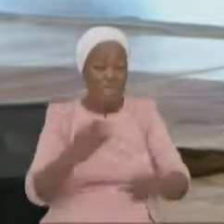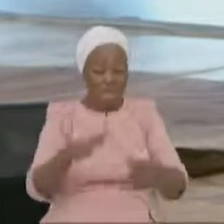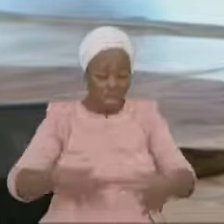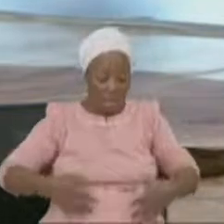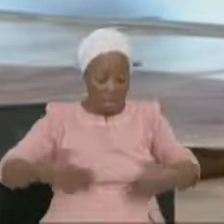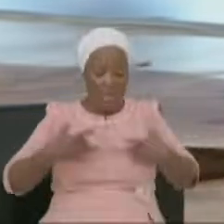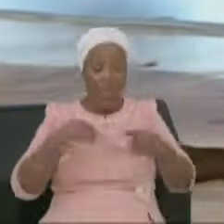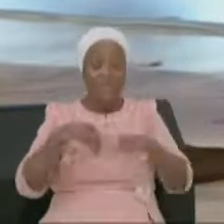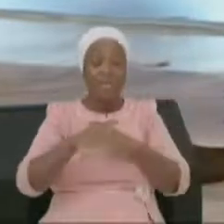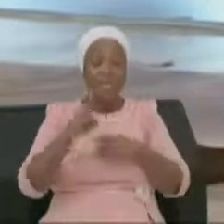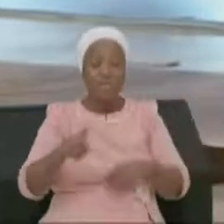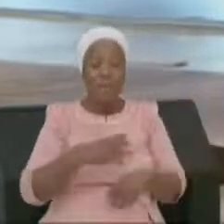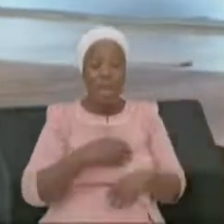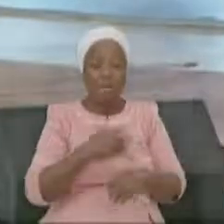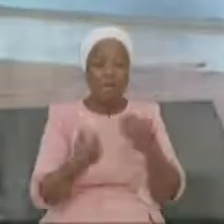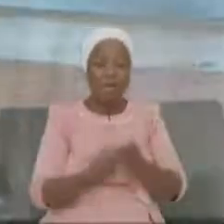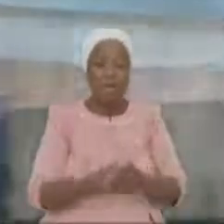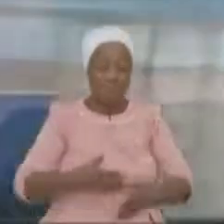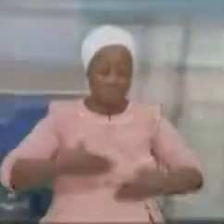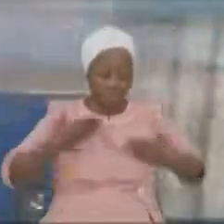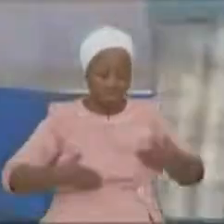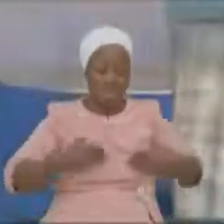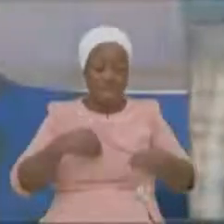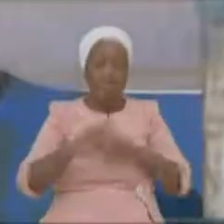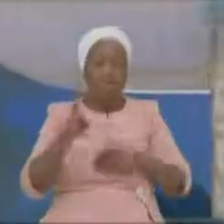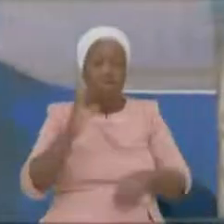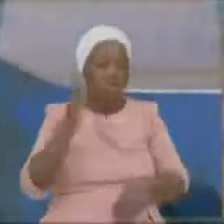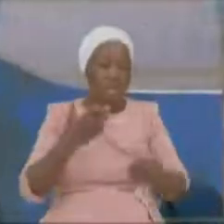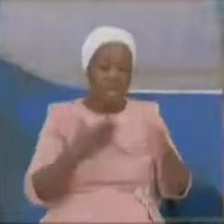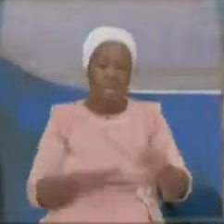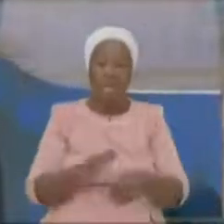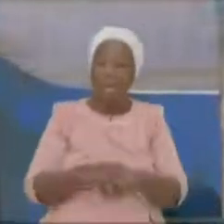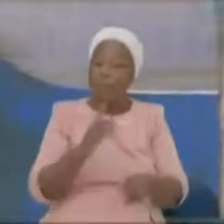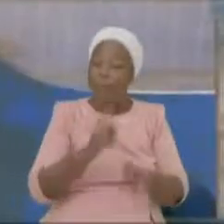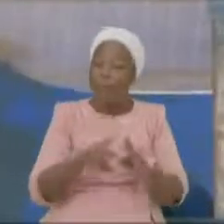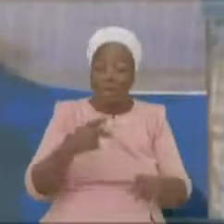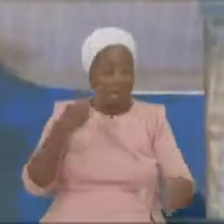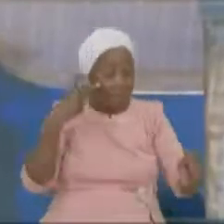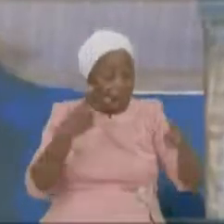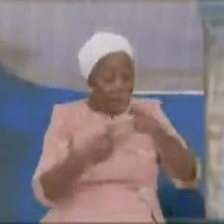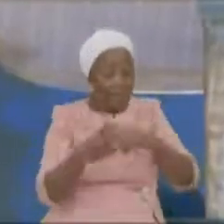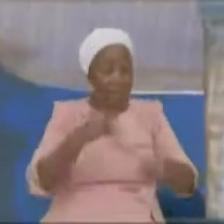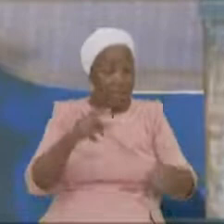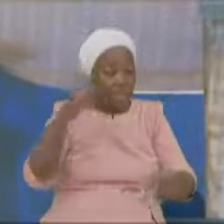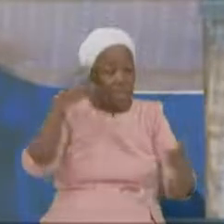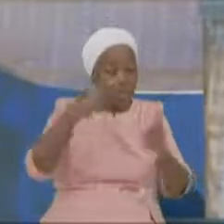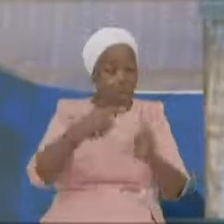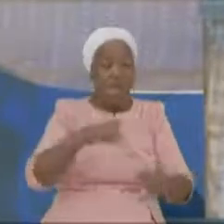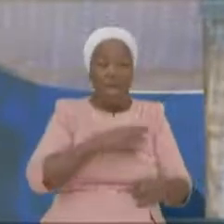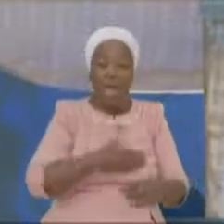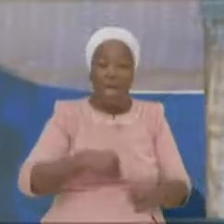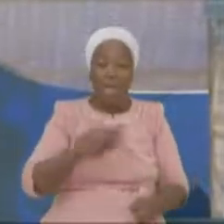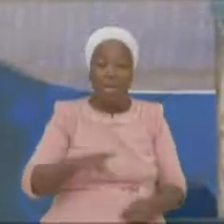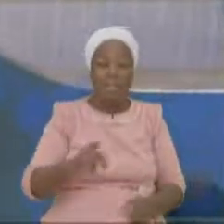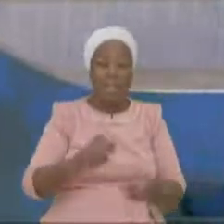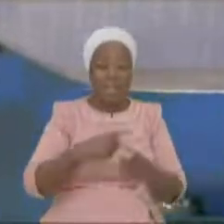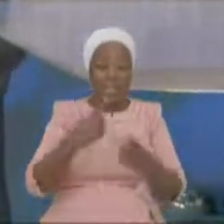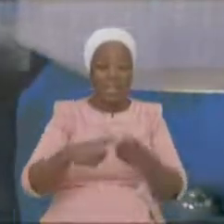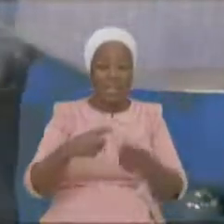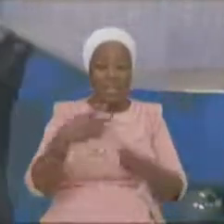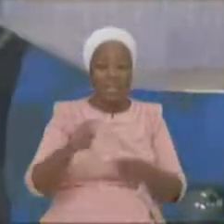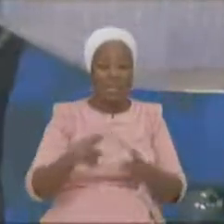the liveliness in you will die. The vision, the goal, and then your